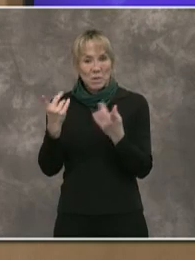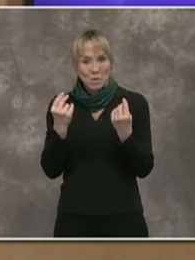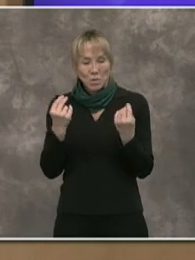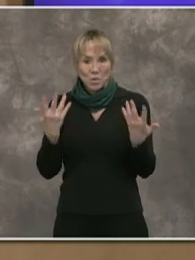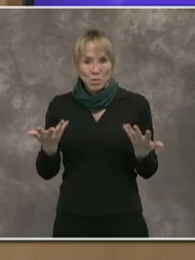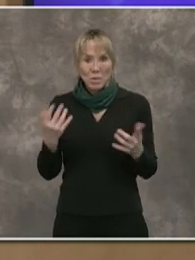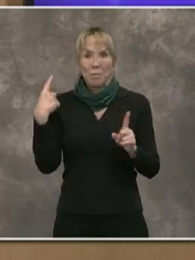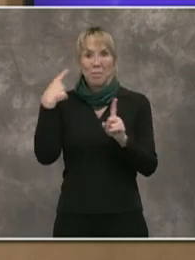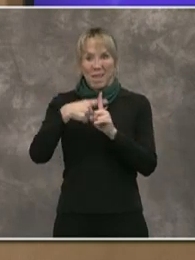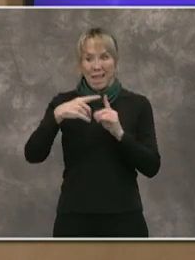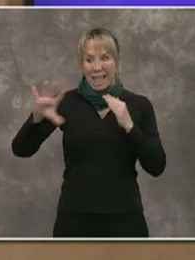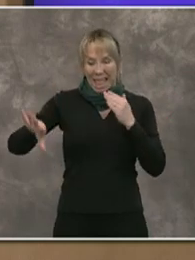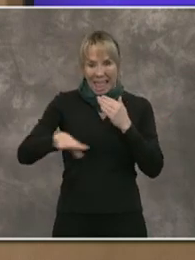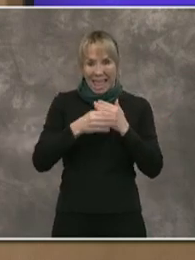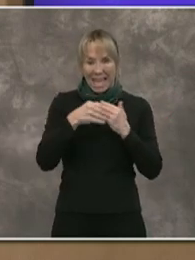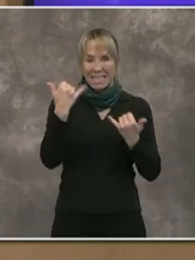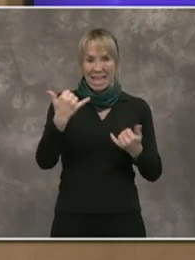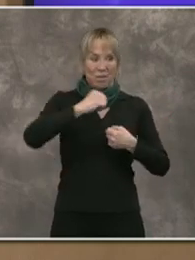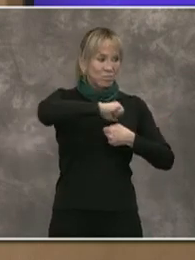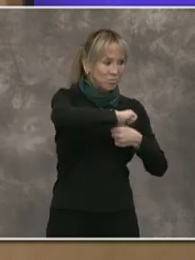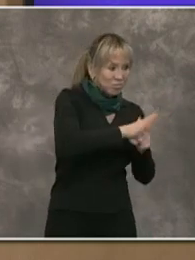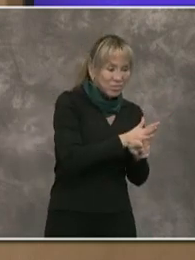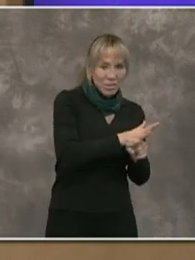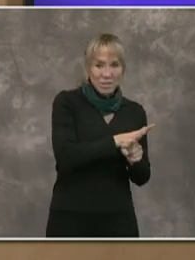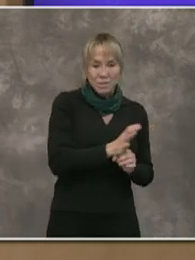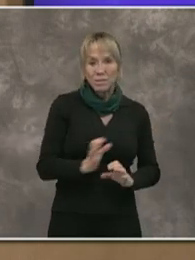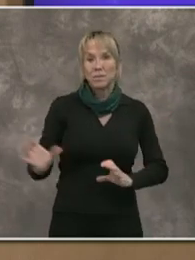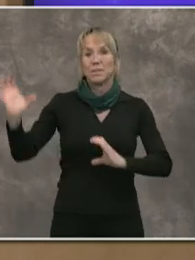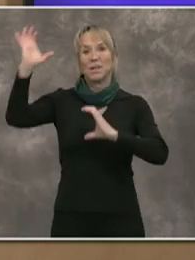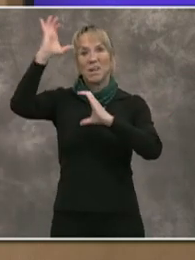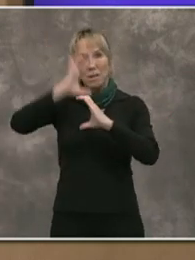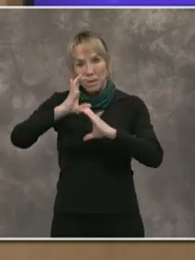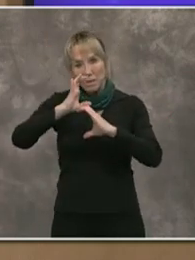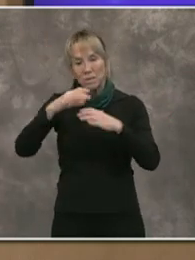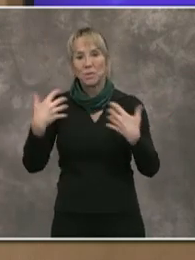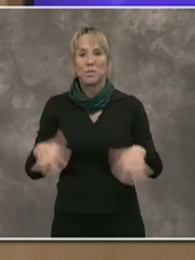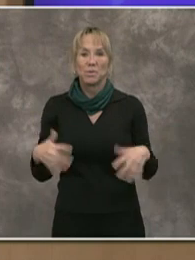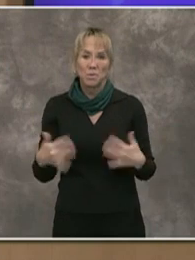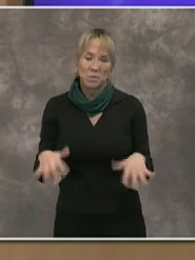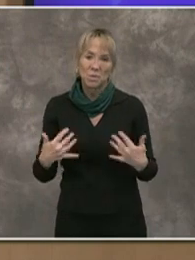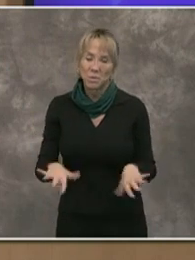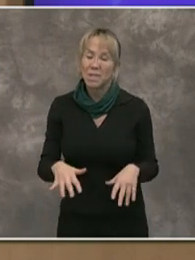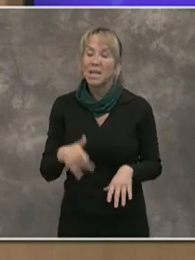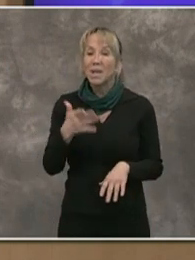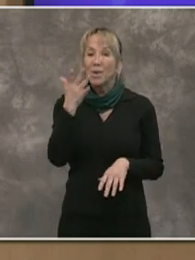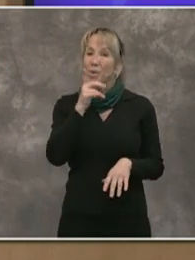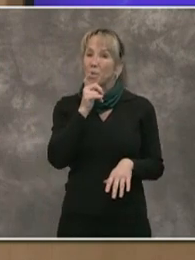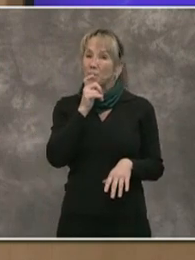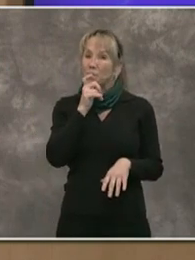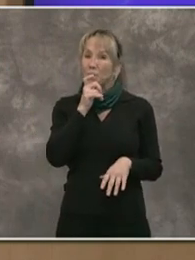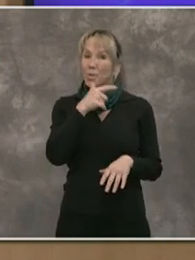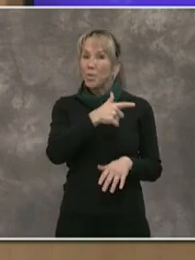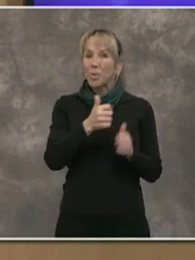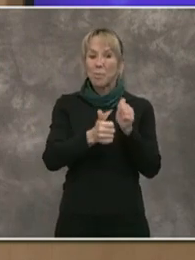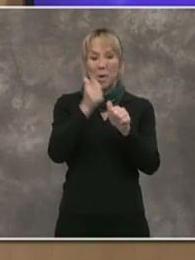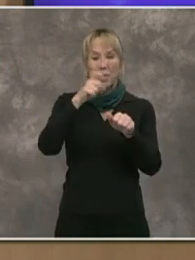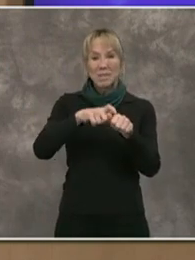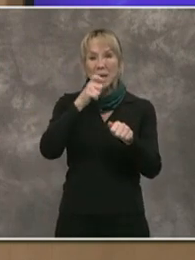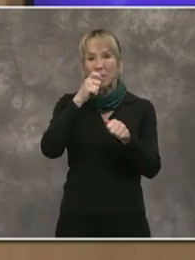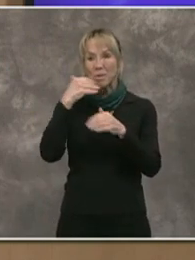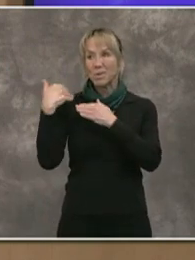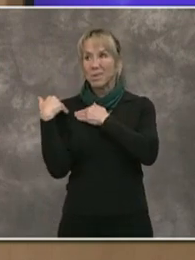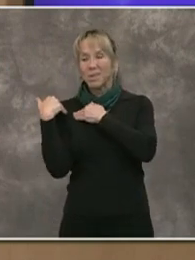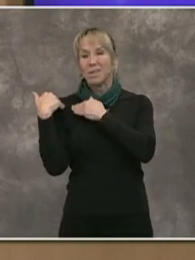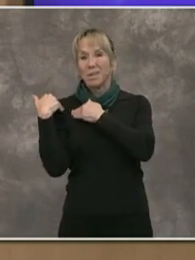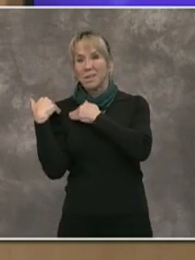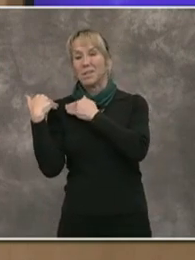presently facing. And I think a lot of times law enforcement has to bear the burden of a housing crisis,